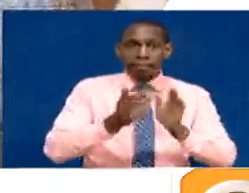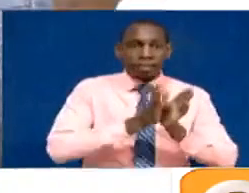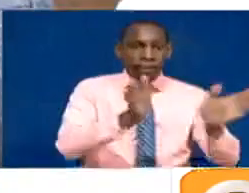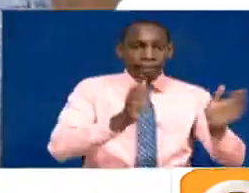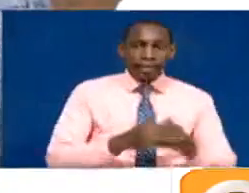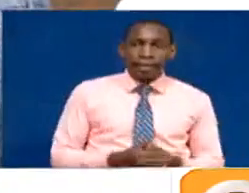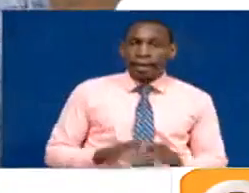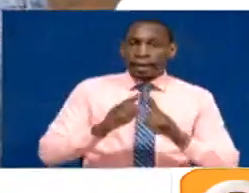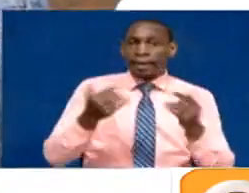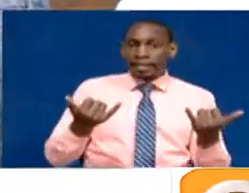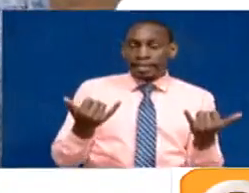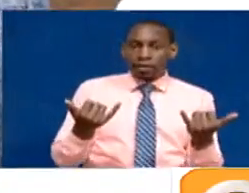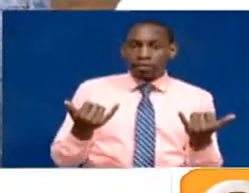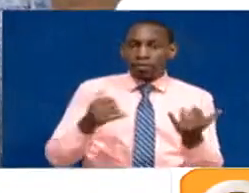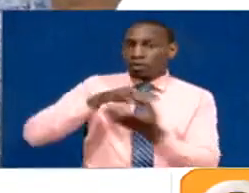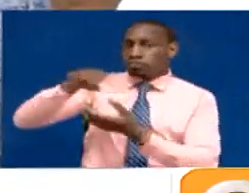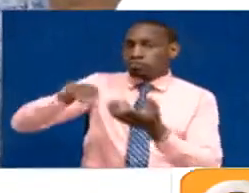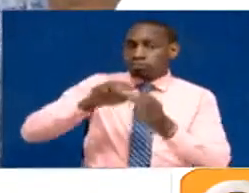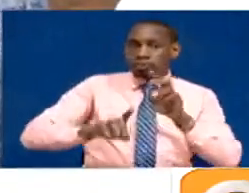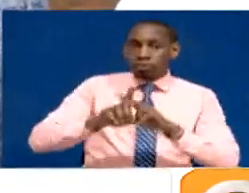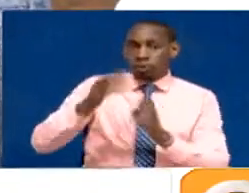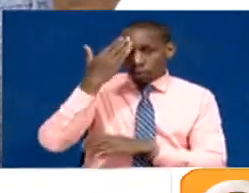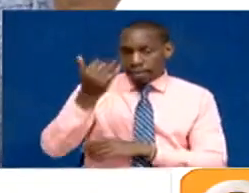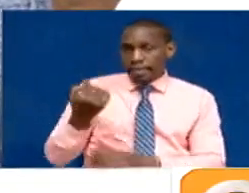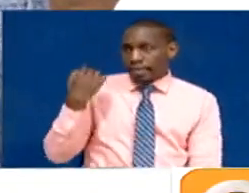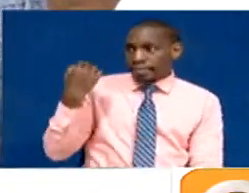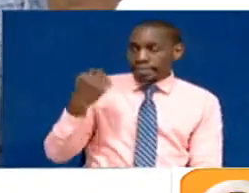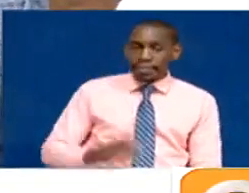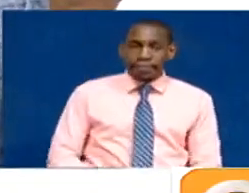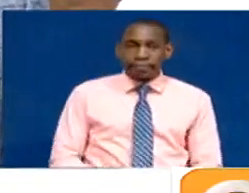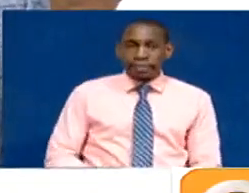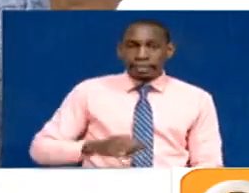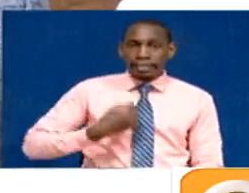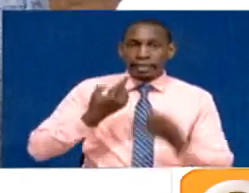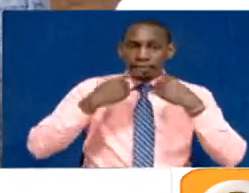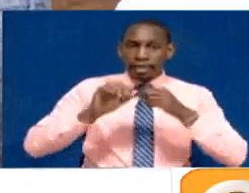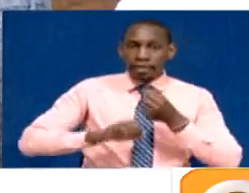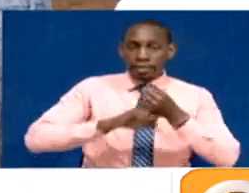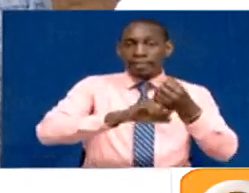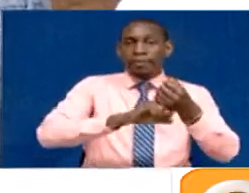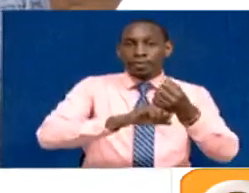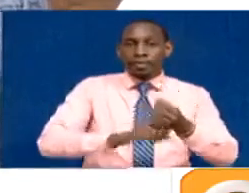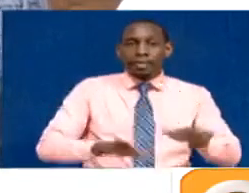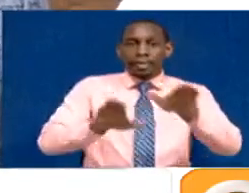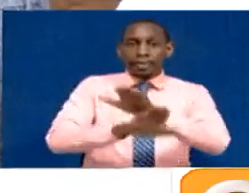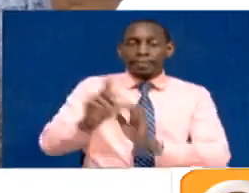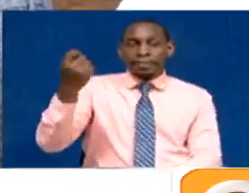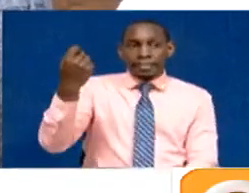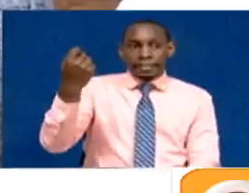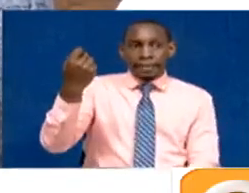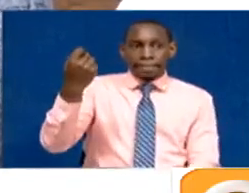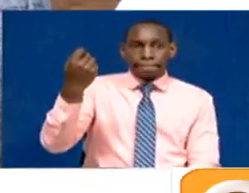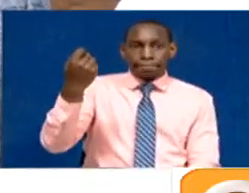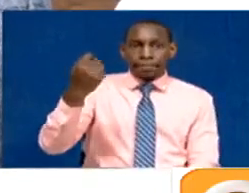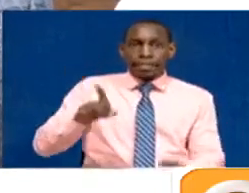public. But these circuses have started just because the other day I declared my support for the deputy president.